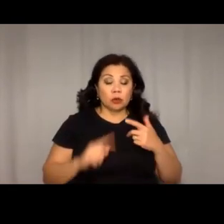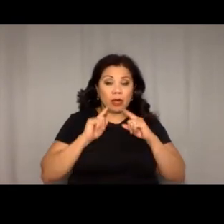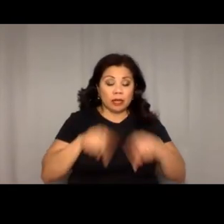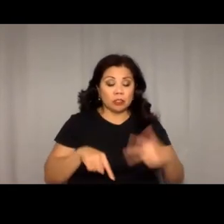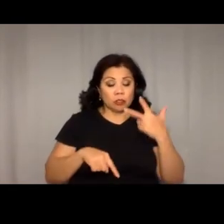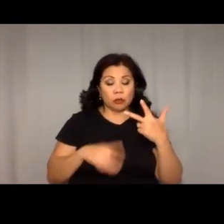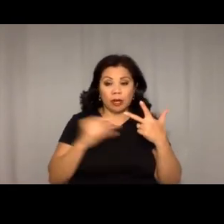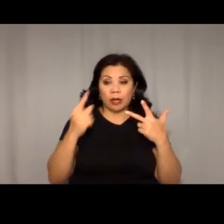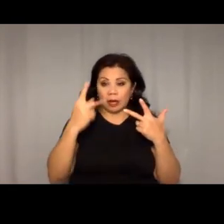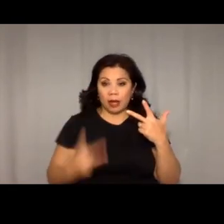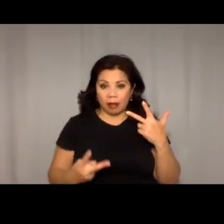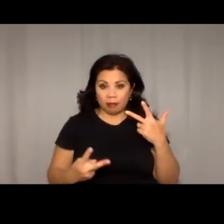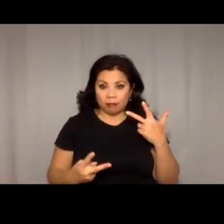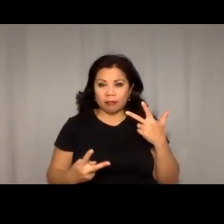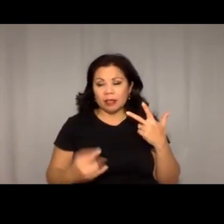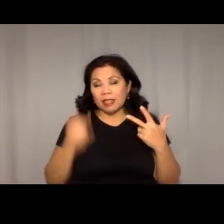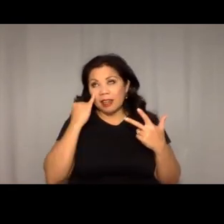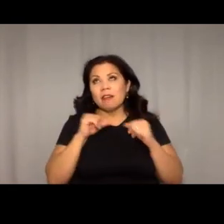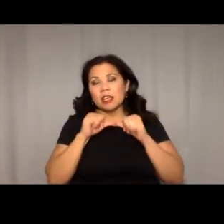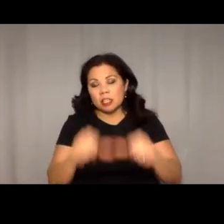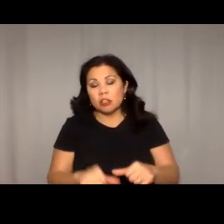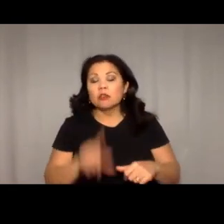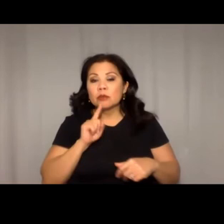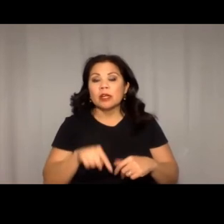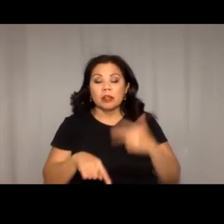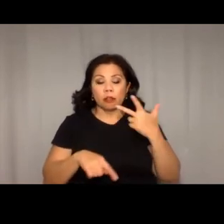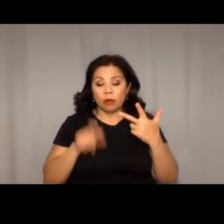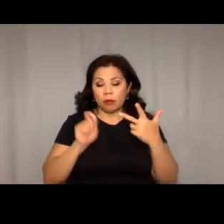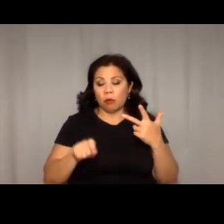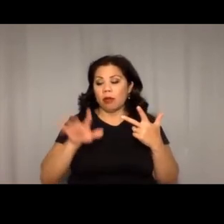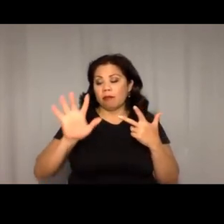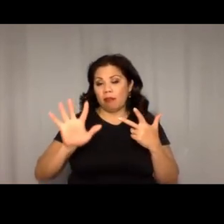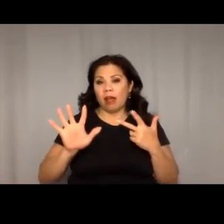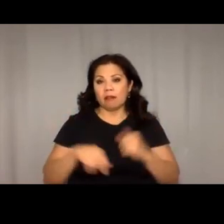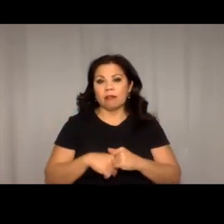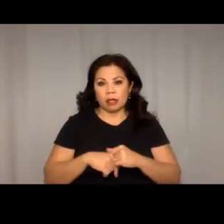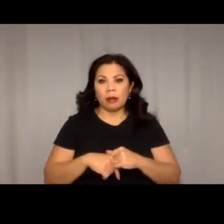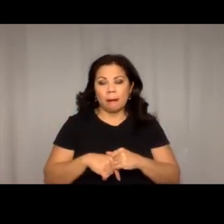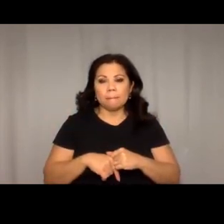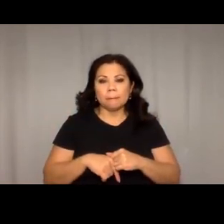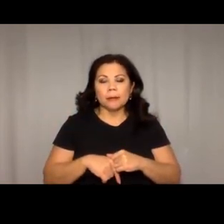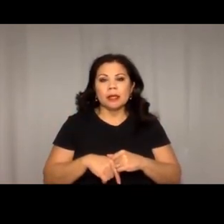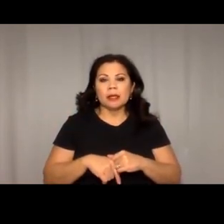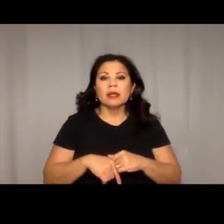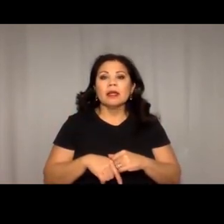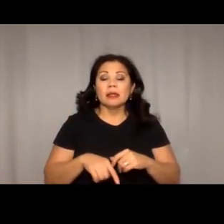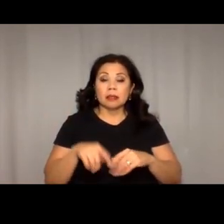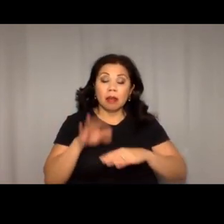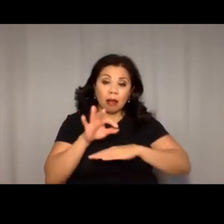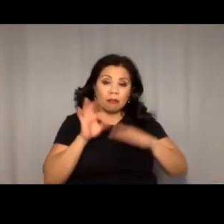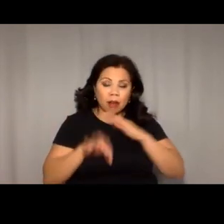If I were to keep going, it would actually be 3.5. This will be my full answer, 3.5 as a decimal. But as a fraction,